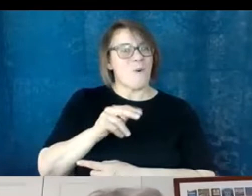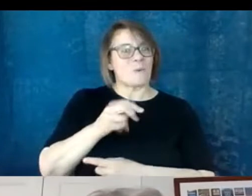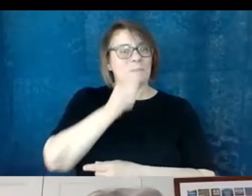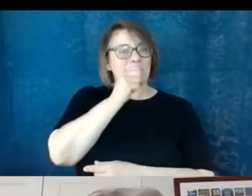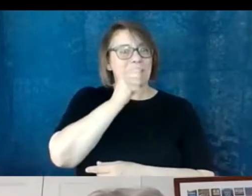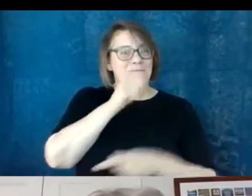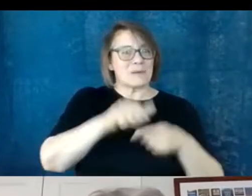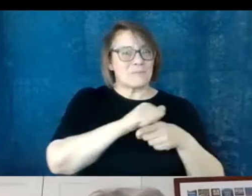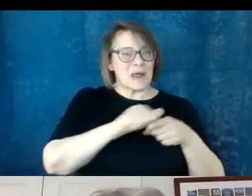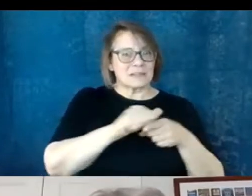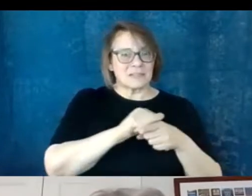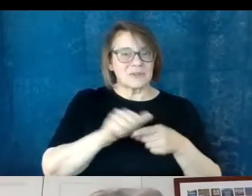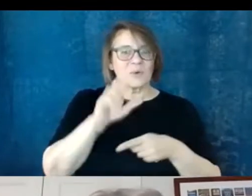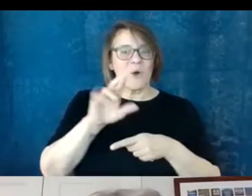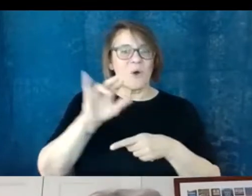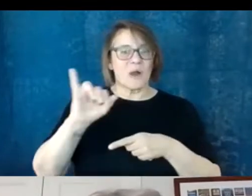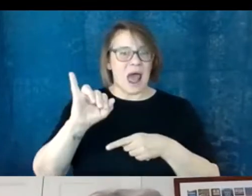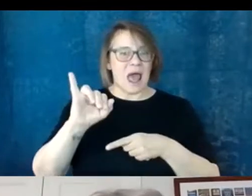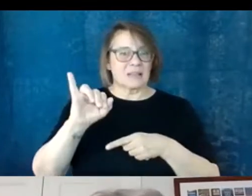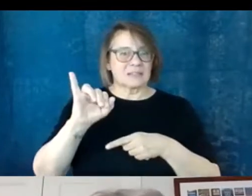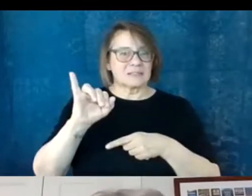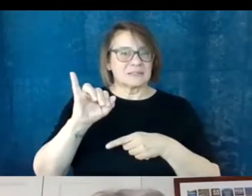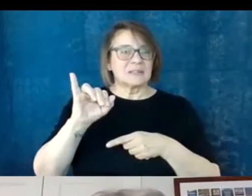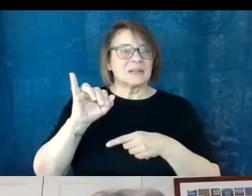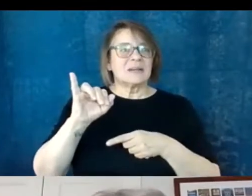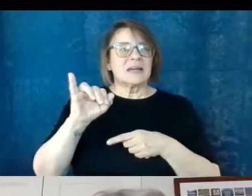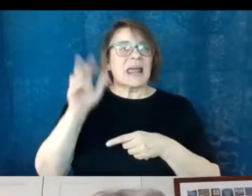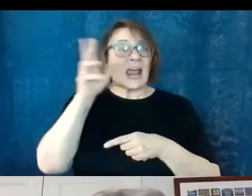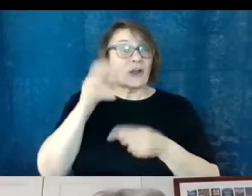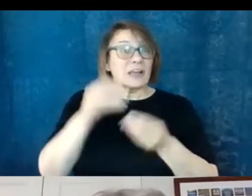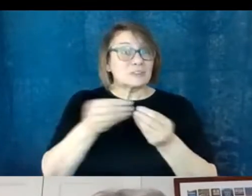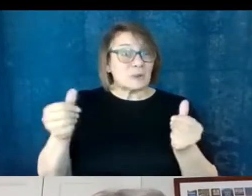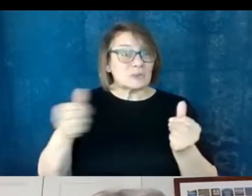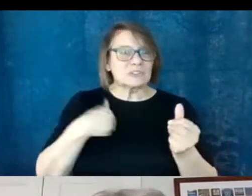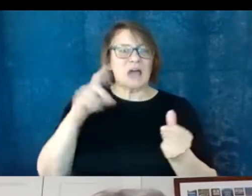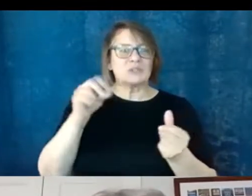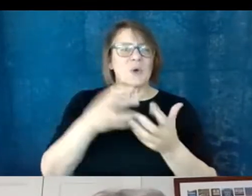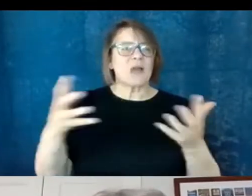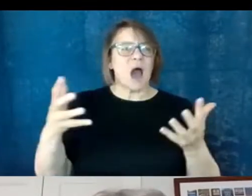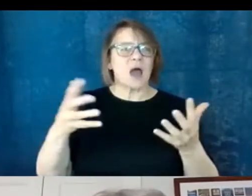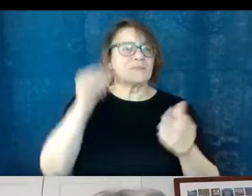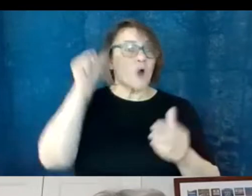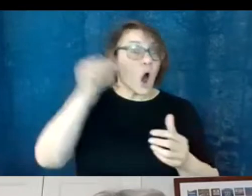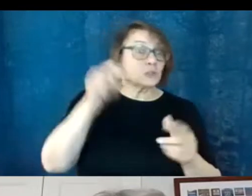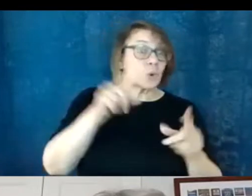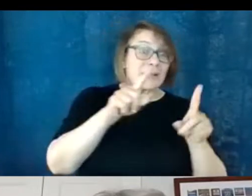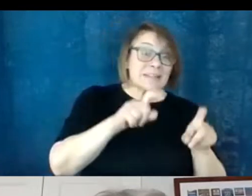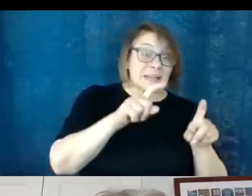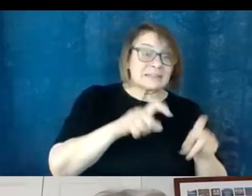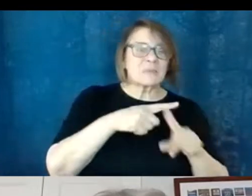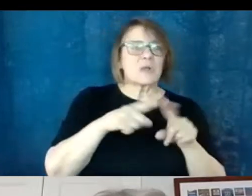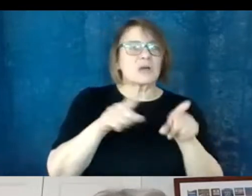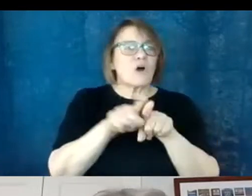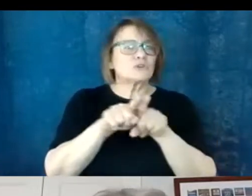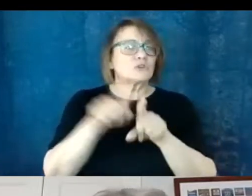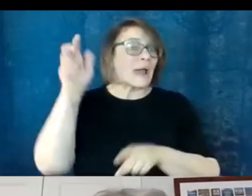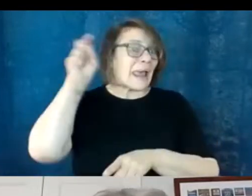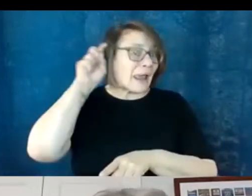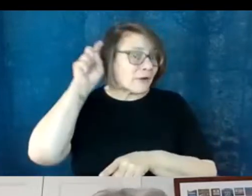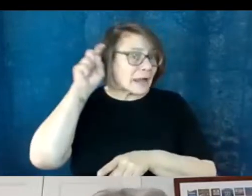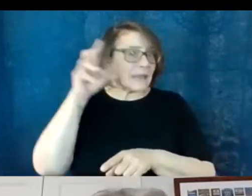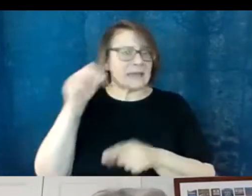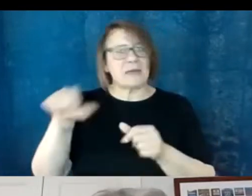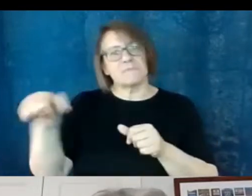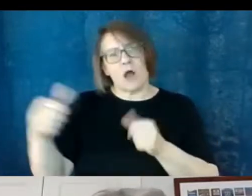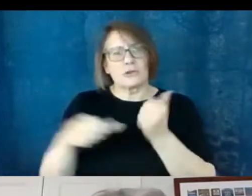Island APD and Hearing Solutions. I do a lot of auditory processing testing, as well as hearing aids and assistive devices